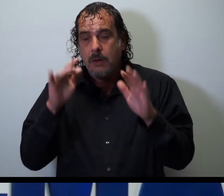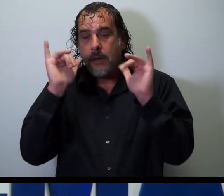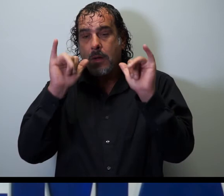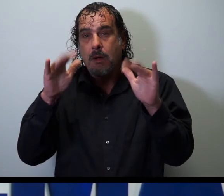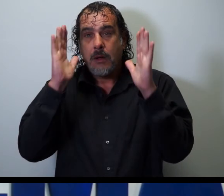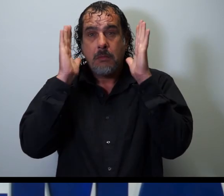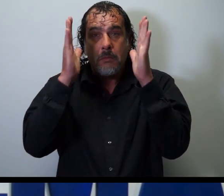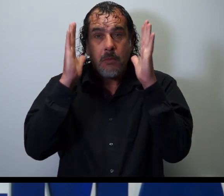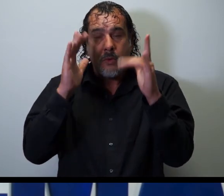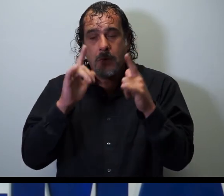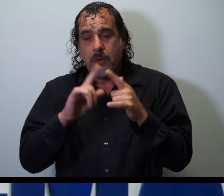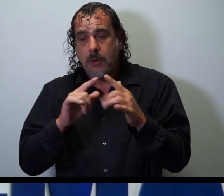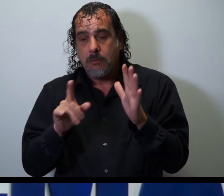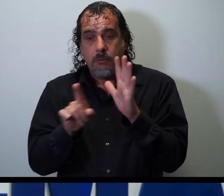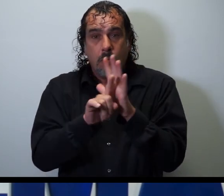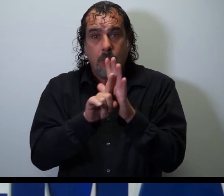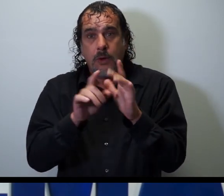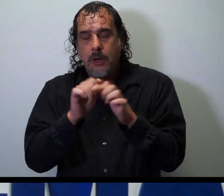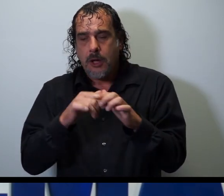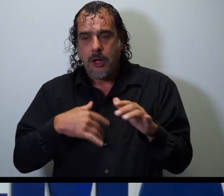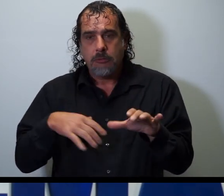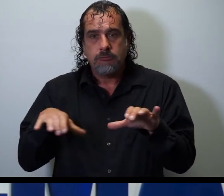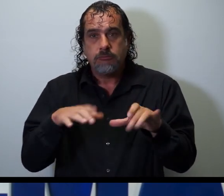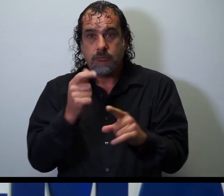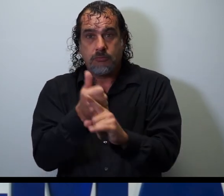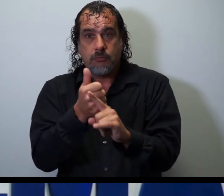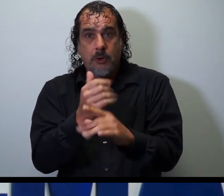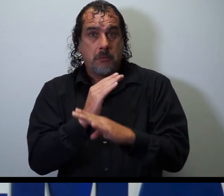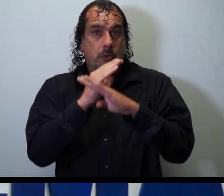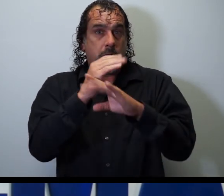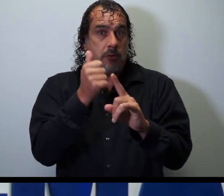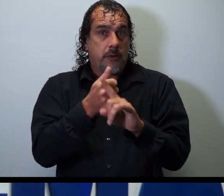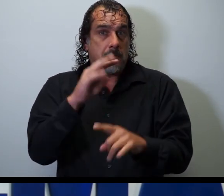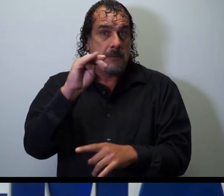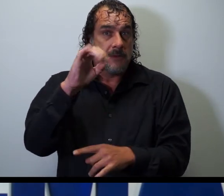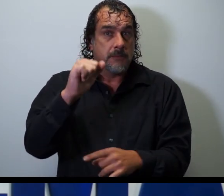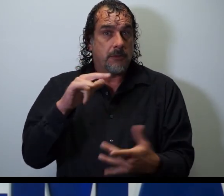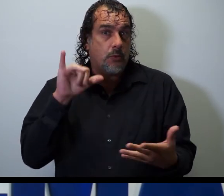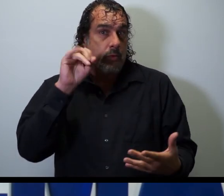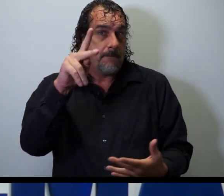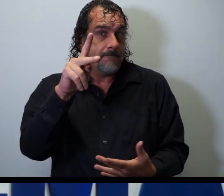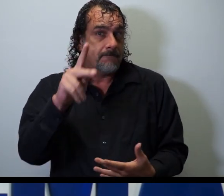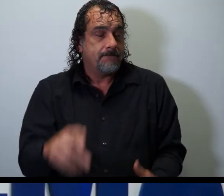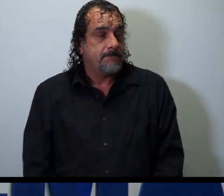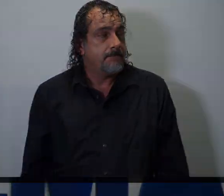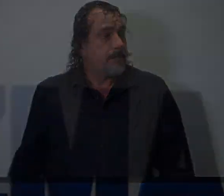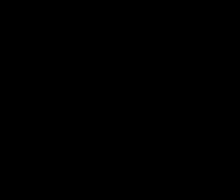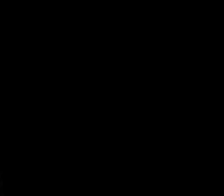Remain vigilant, stay alert, take appropriate actions, and let's stay safe this weekend, Mississippi.